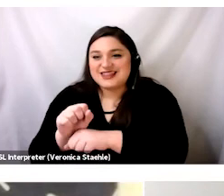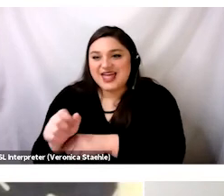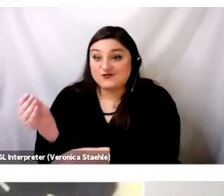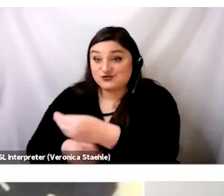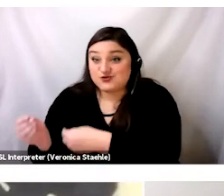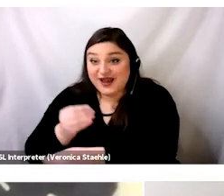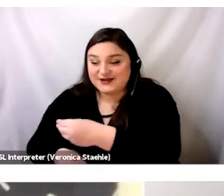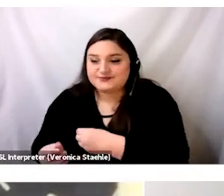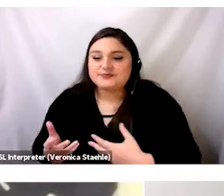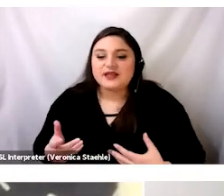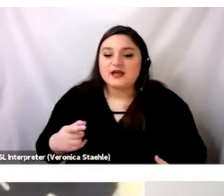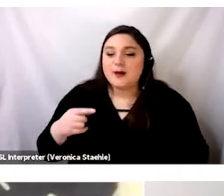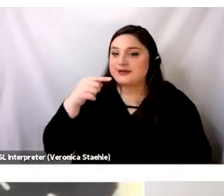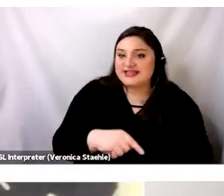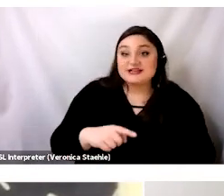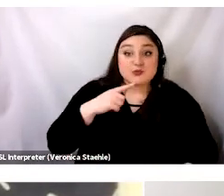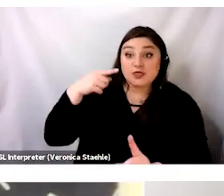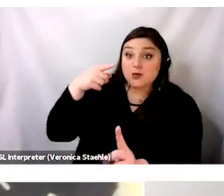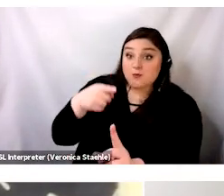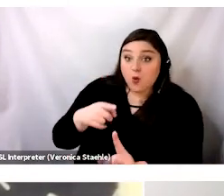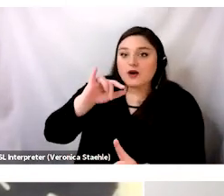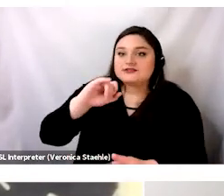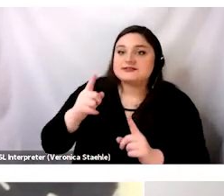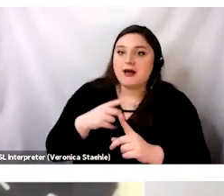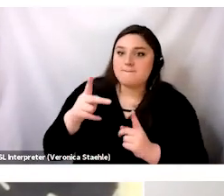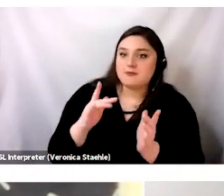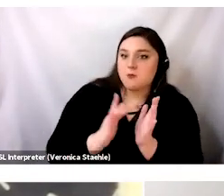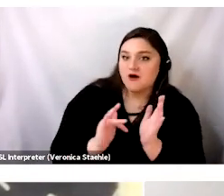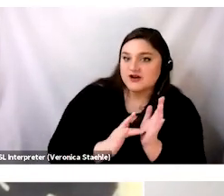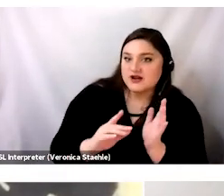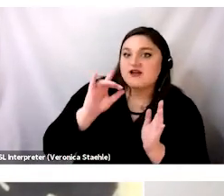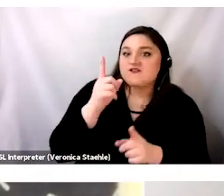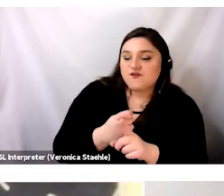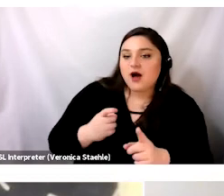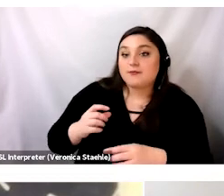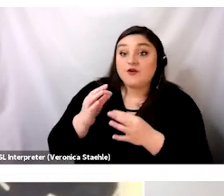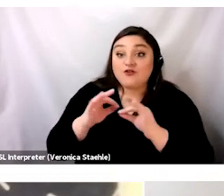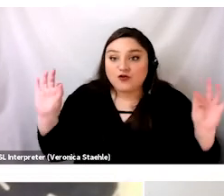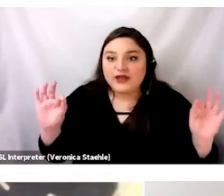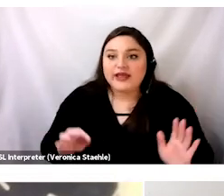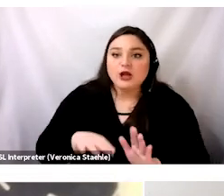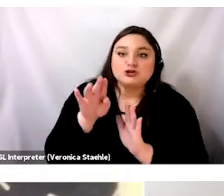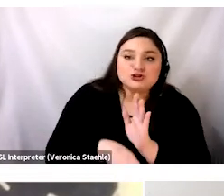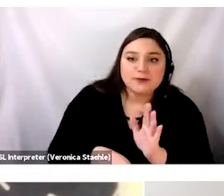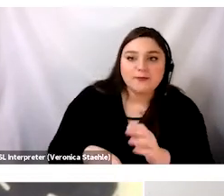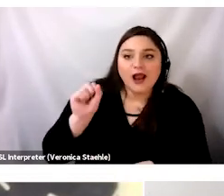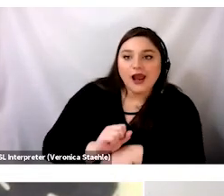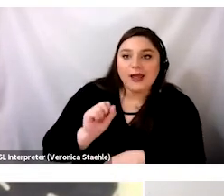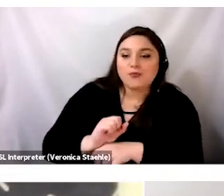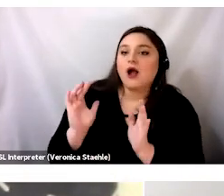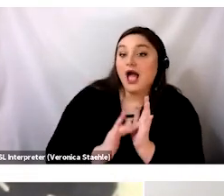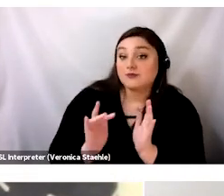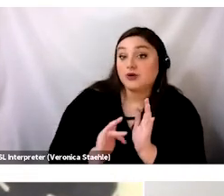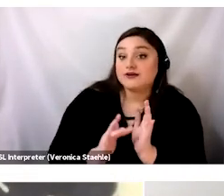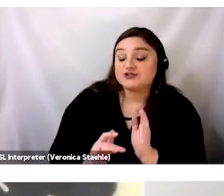down to free and cheap, very, very cheap labor and exploitation. And